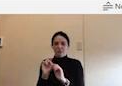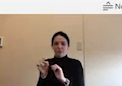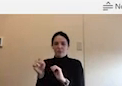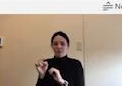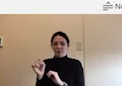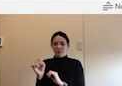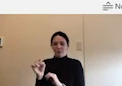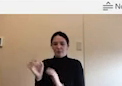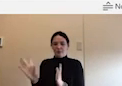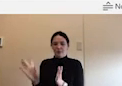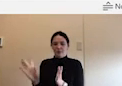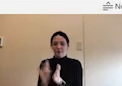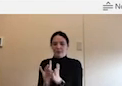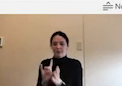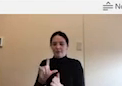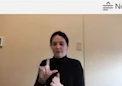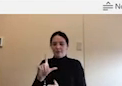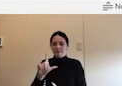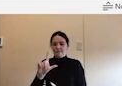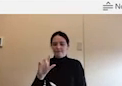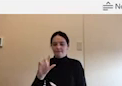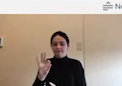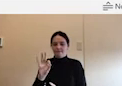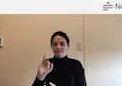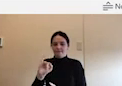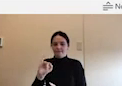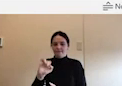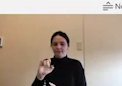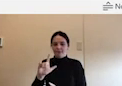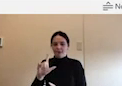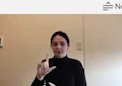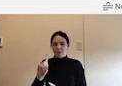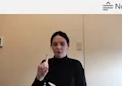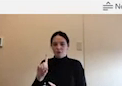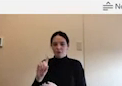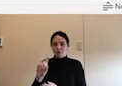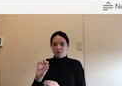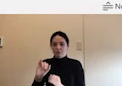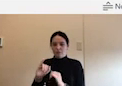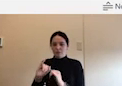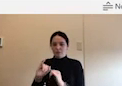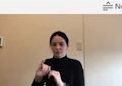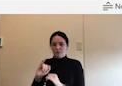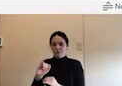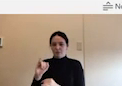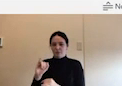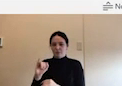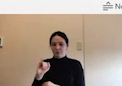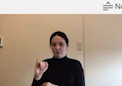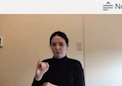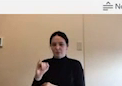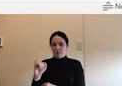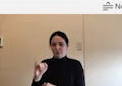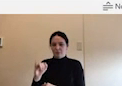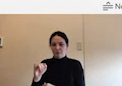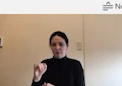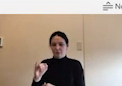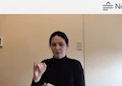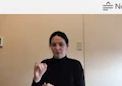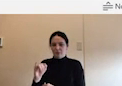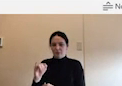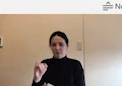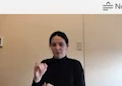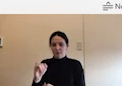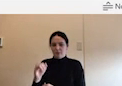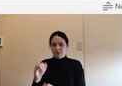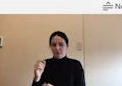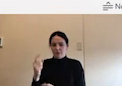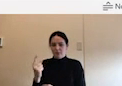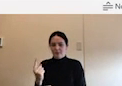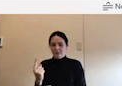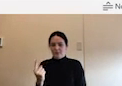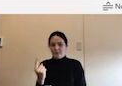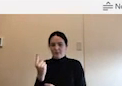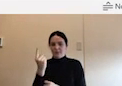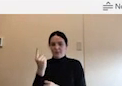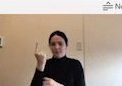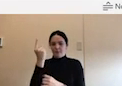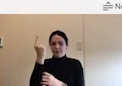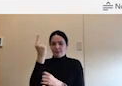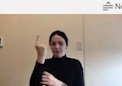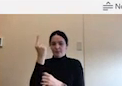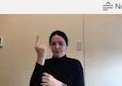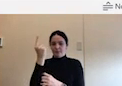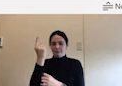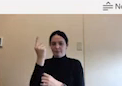generated through the center of this slinky or coil, pointing this way, pointing in the upward direction. So